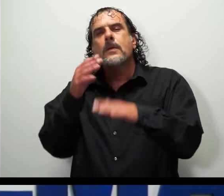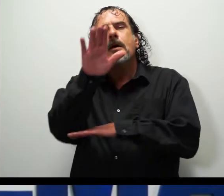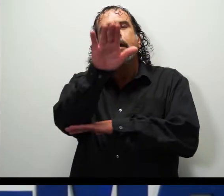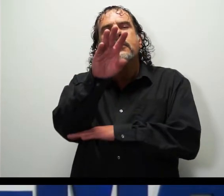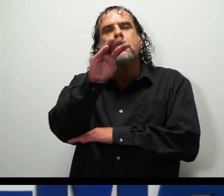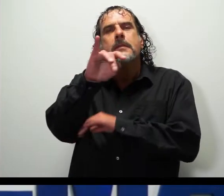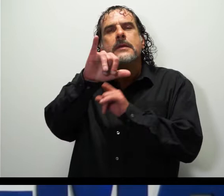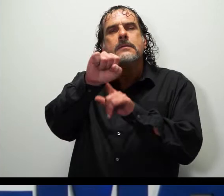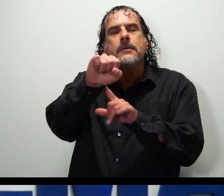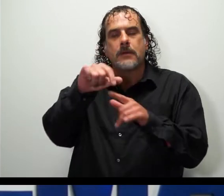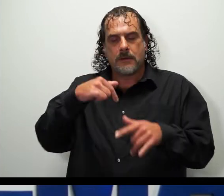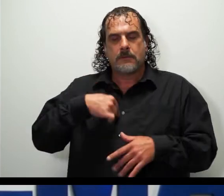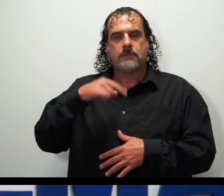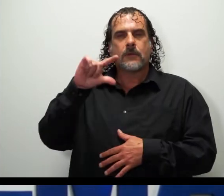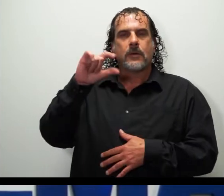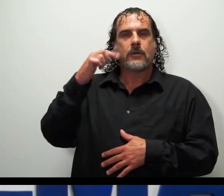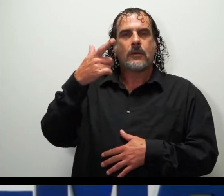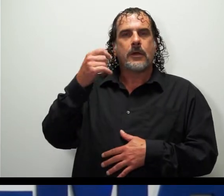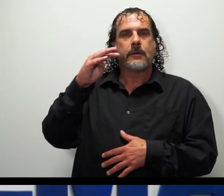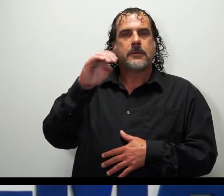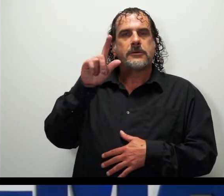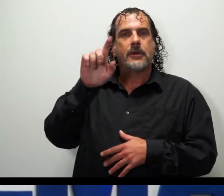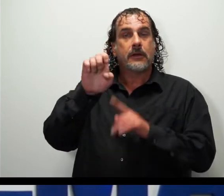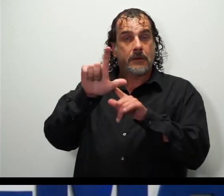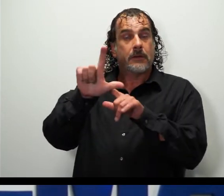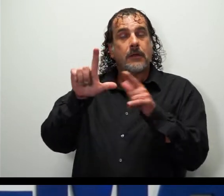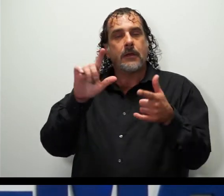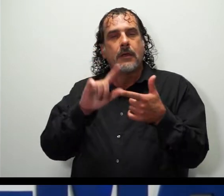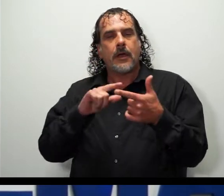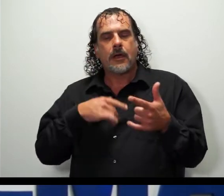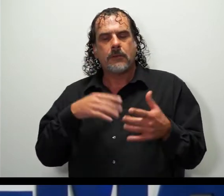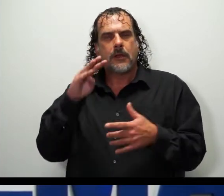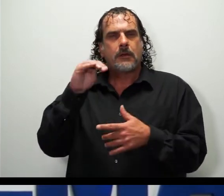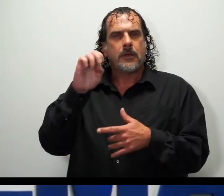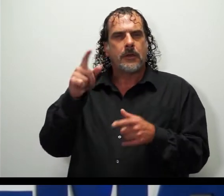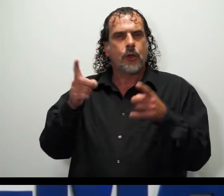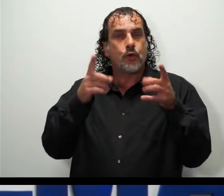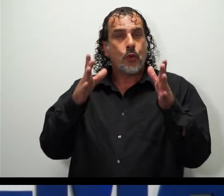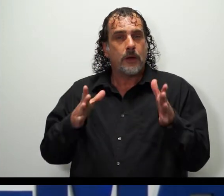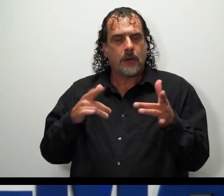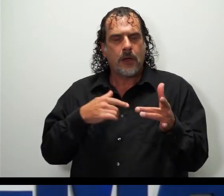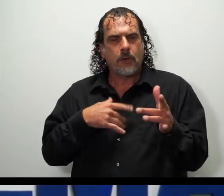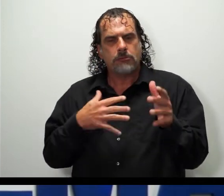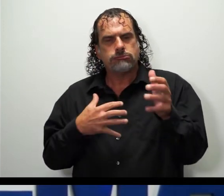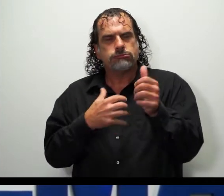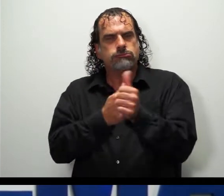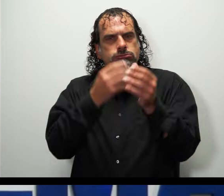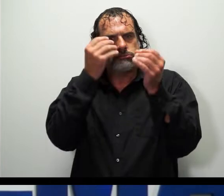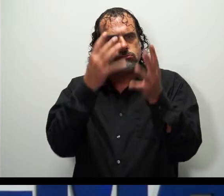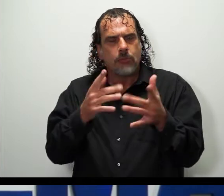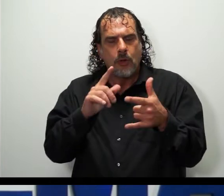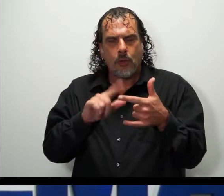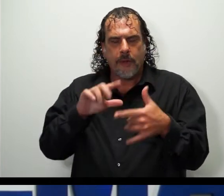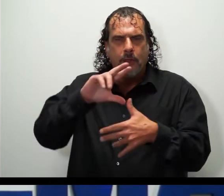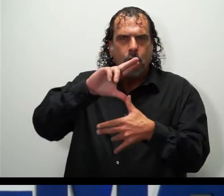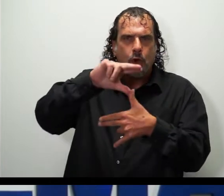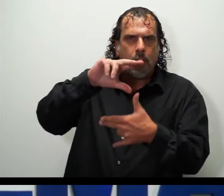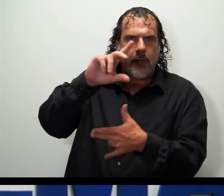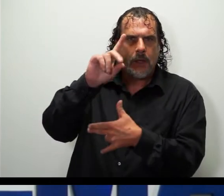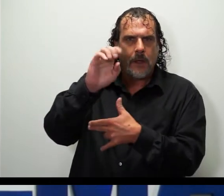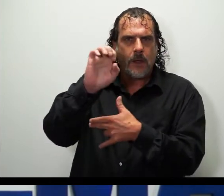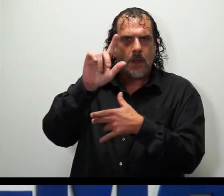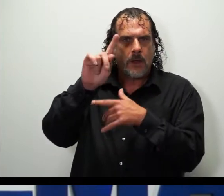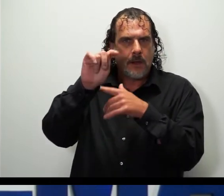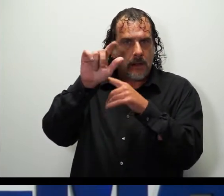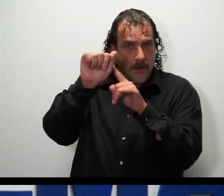Good afternoon, Mississippi. Greg Michelle here with the Mississippi Emergency Management Director. Just wanted to give everyone an update on what is going on with Hurricane